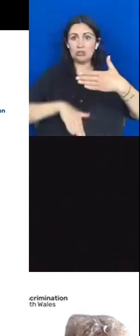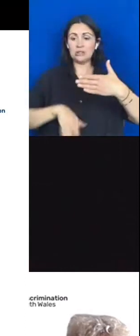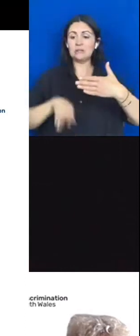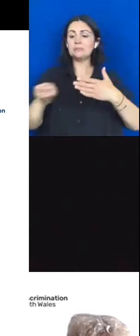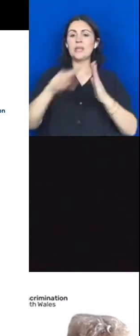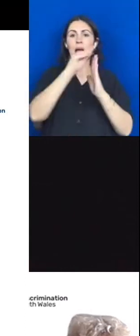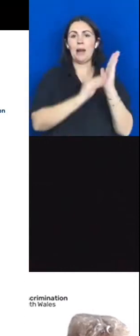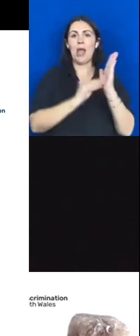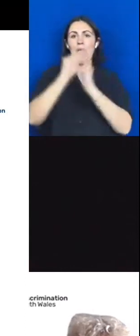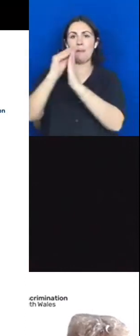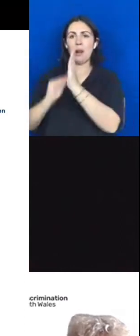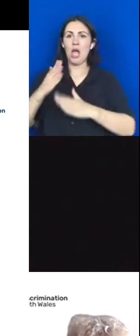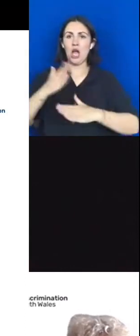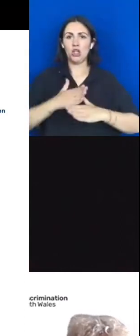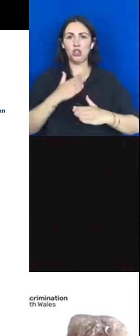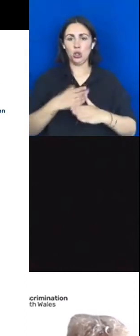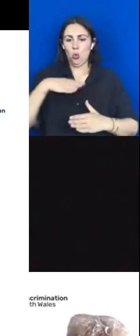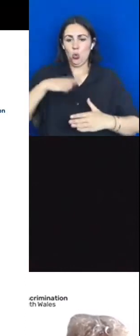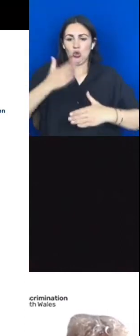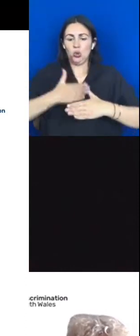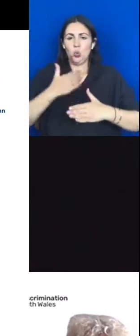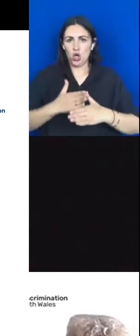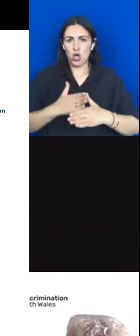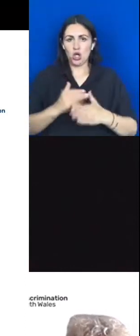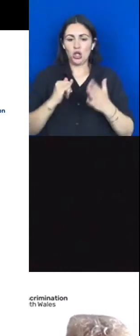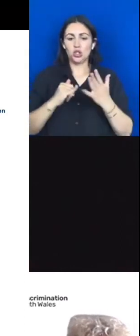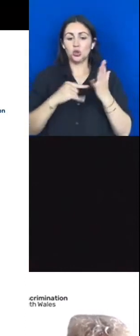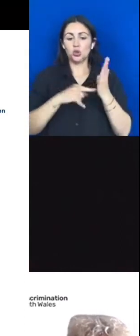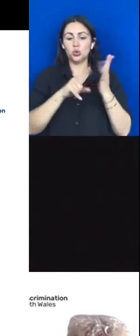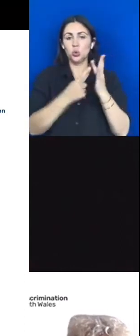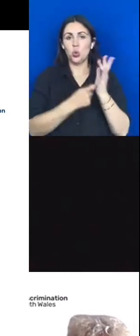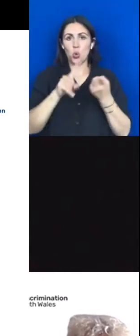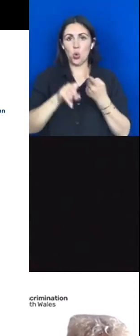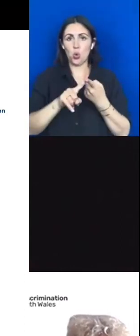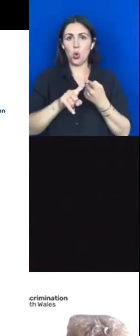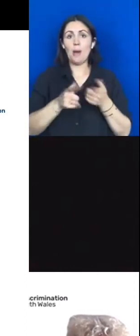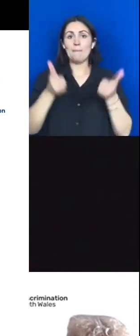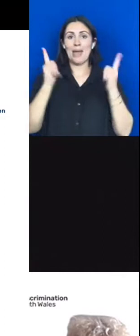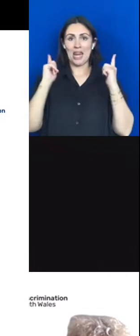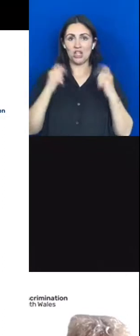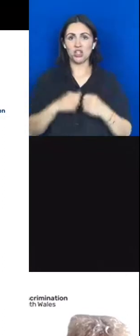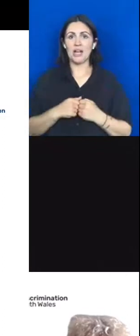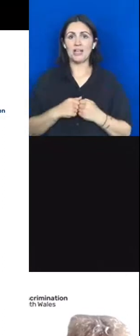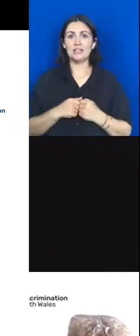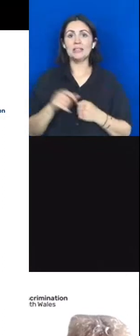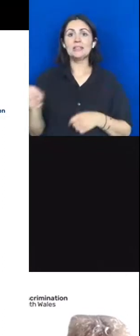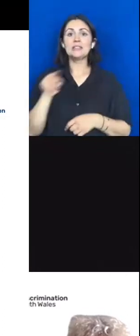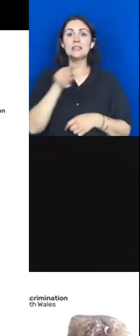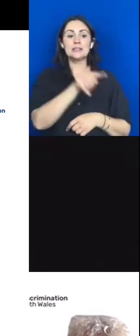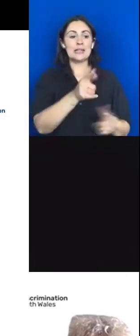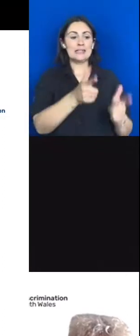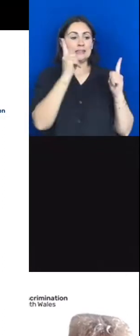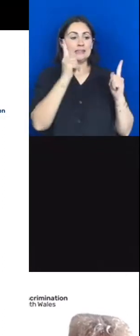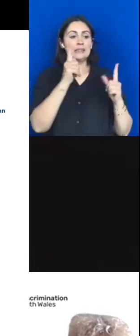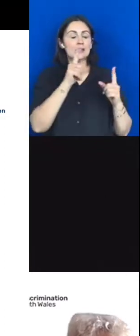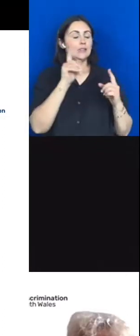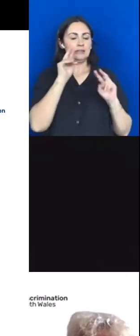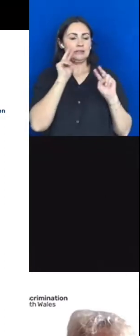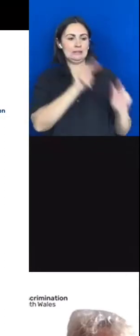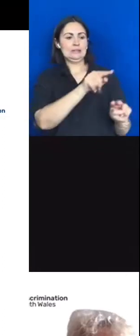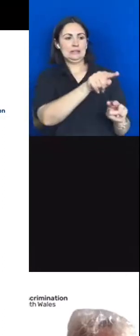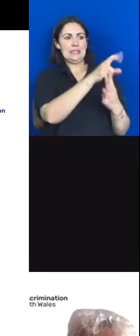manager. The owner of the store gives Brenda the job because she is concerned that Jenny's condition will make